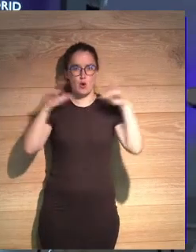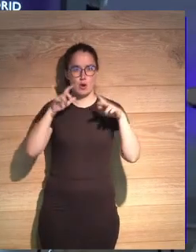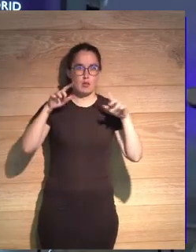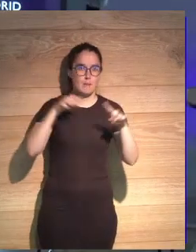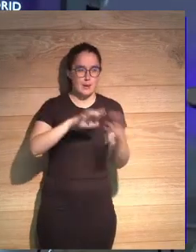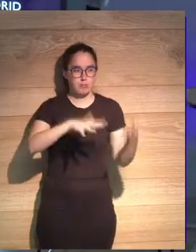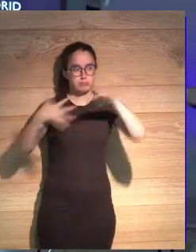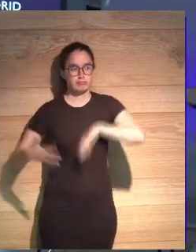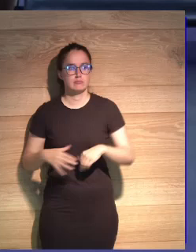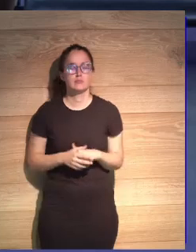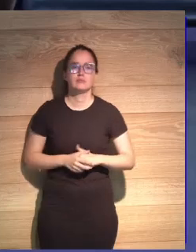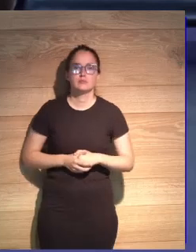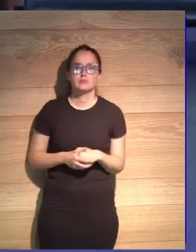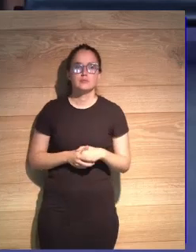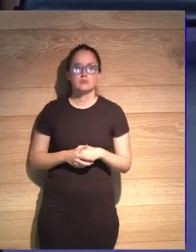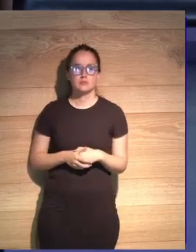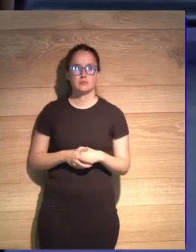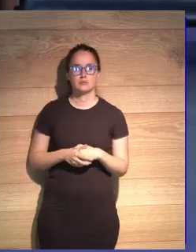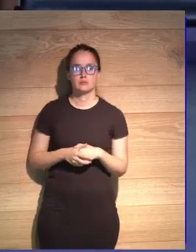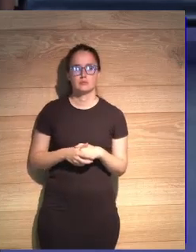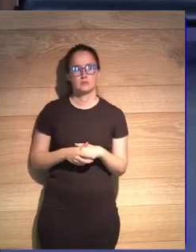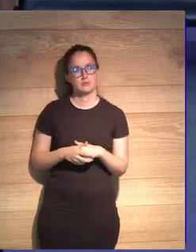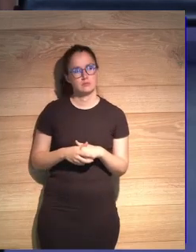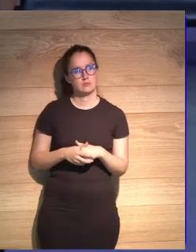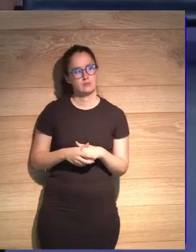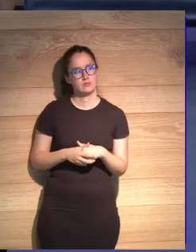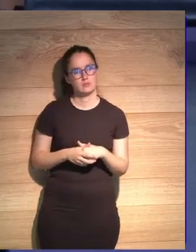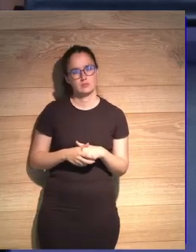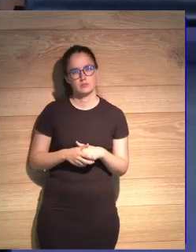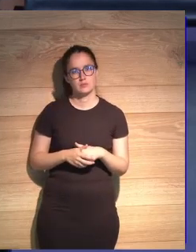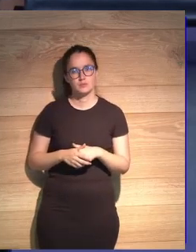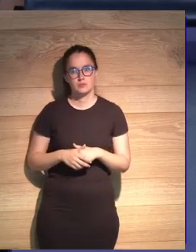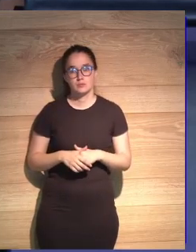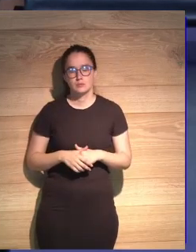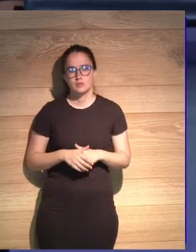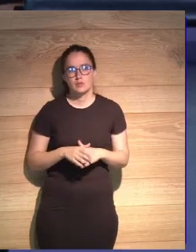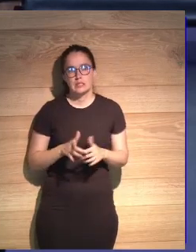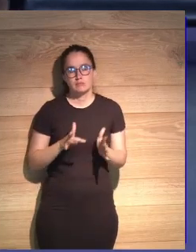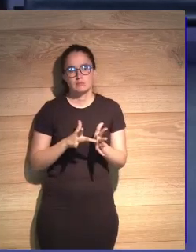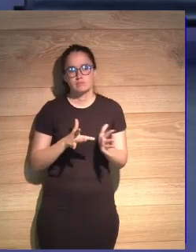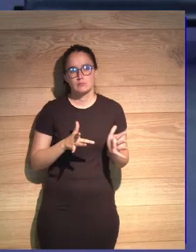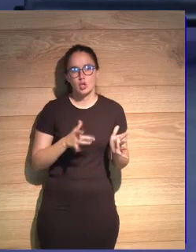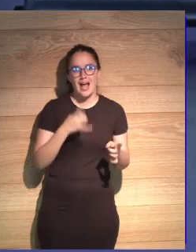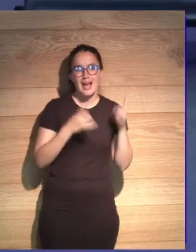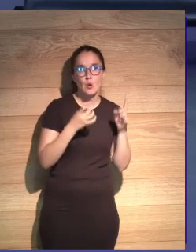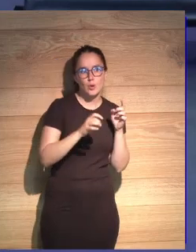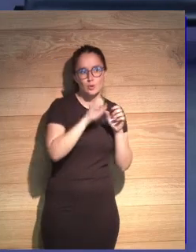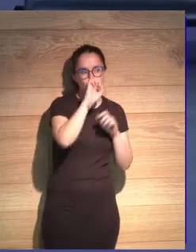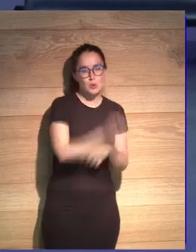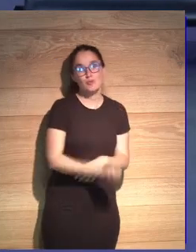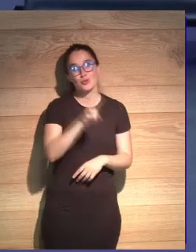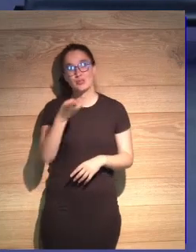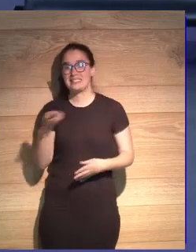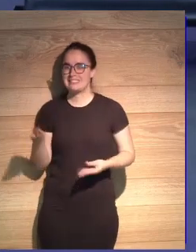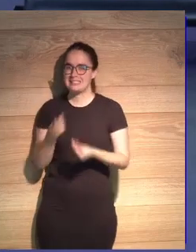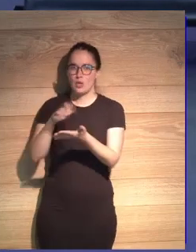that any physician can use them, or do you find that there are problems with this when it comes to implementation? Well,